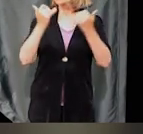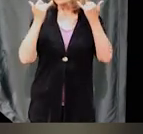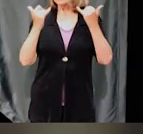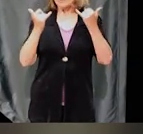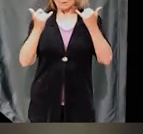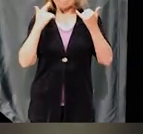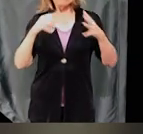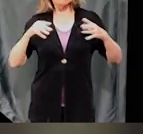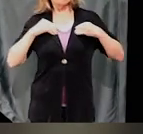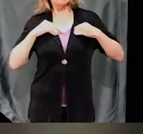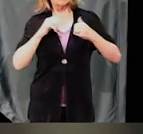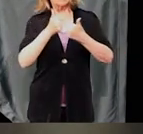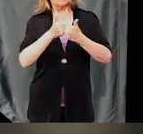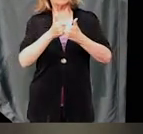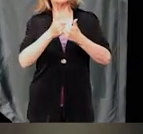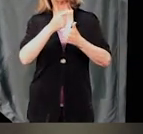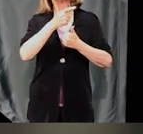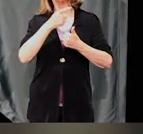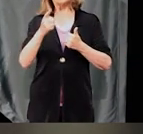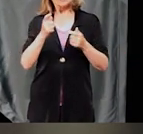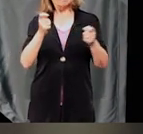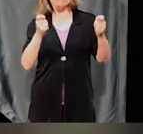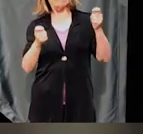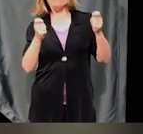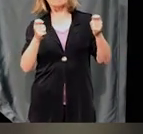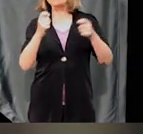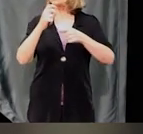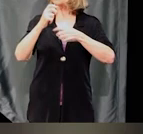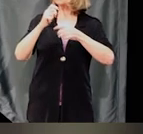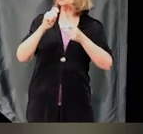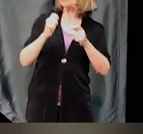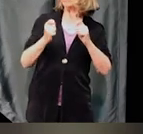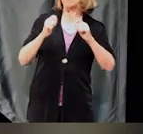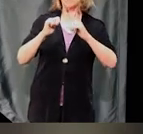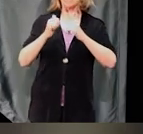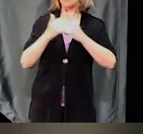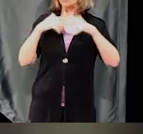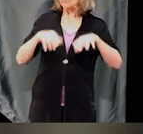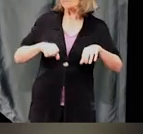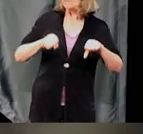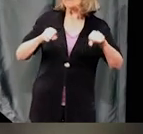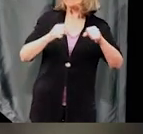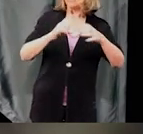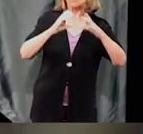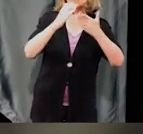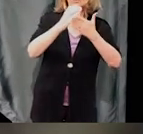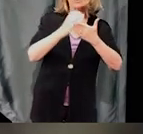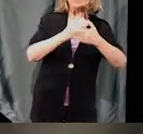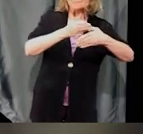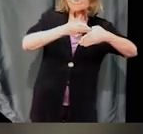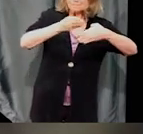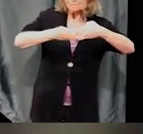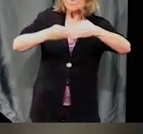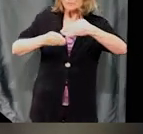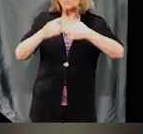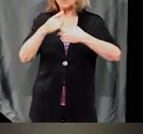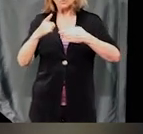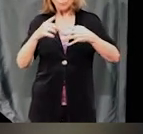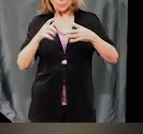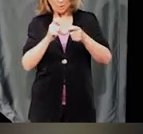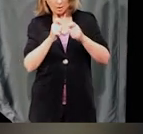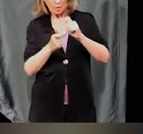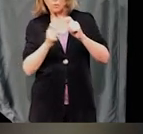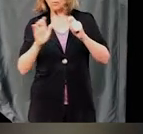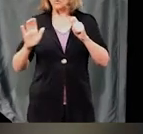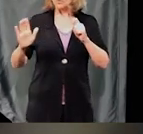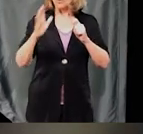challenge. You adapted and changed the new ways in which you were going to complete your courses. Many of you had to not only adapt your own